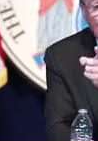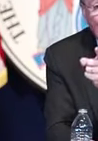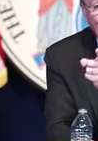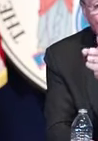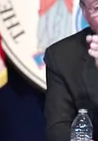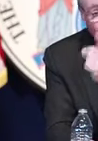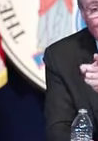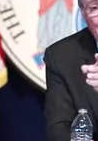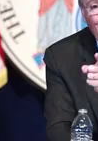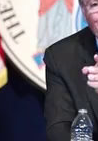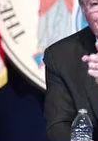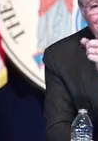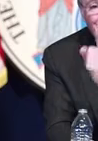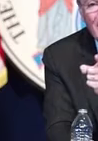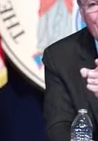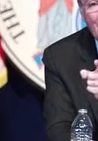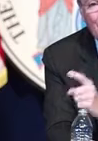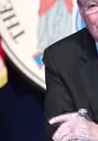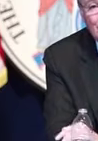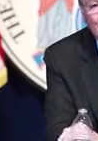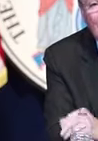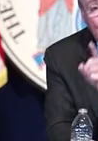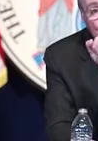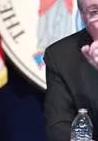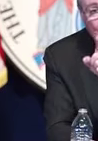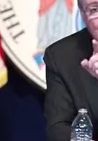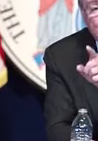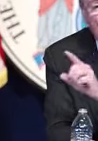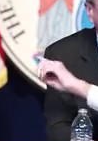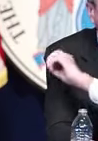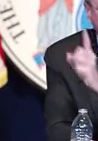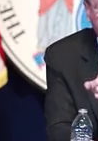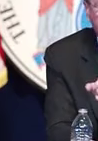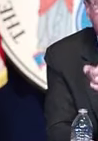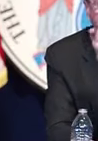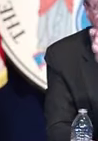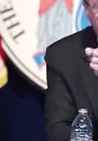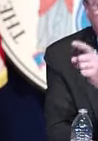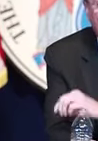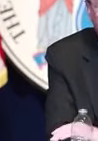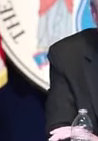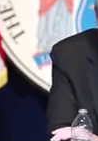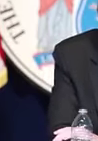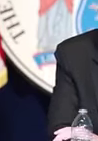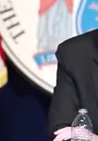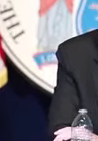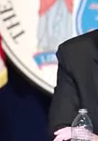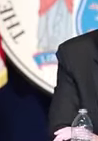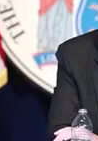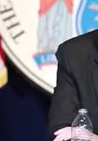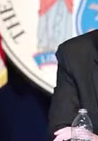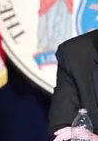foot on the gas, stay home, stay away from each other, and we will win this war. Unequivocally, we will win this war.